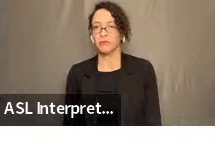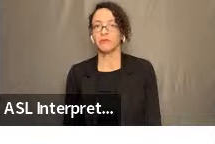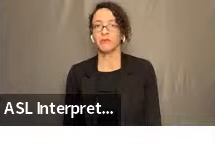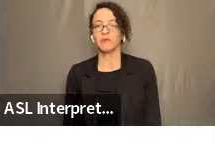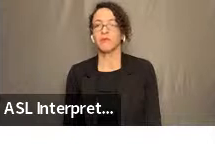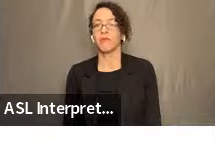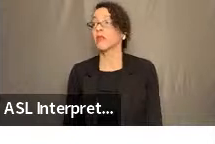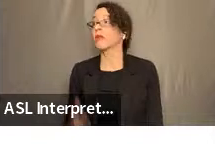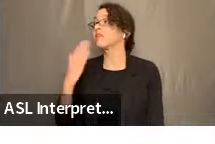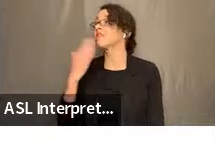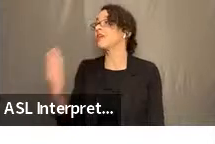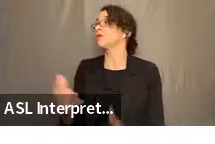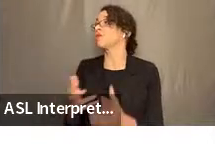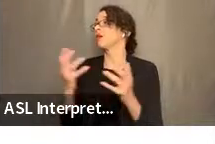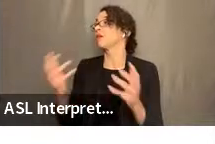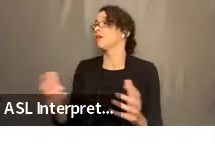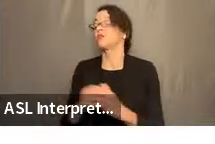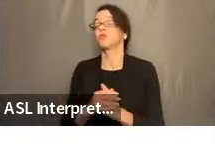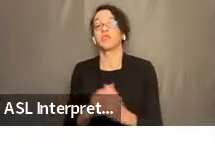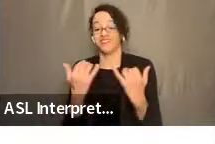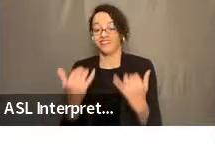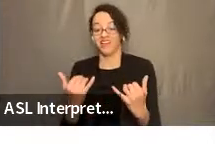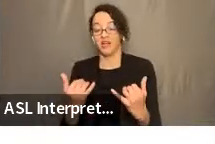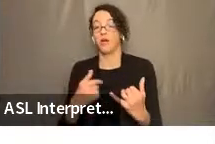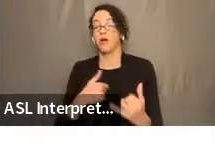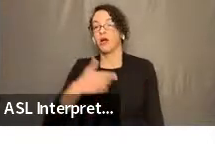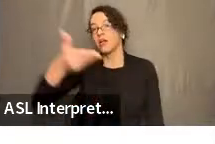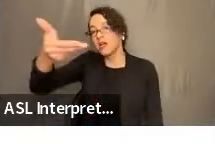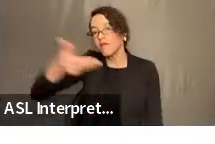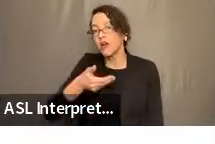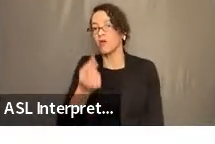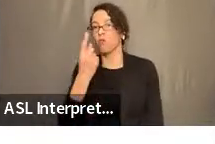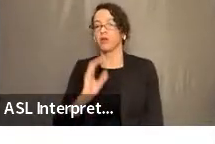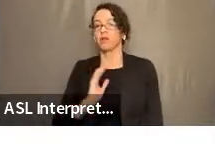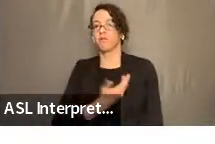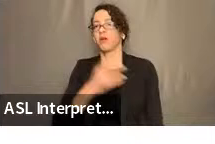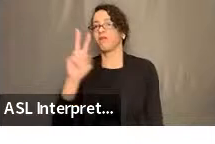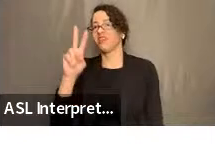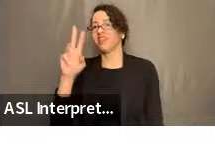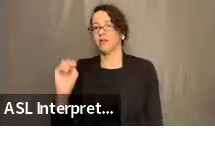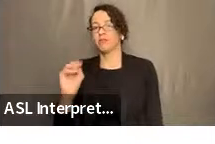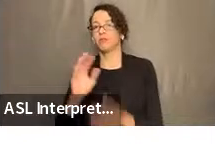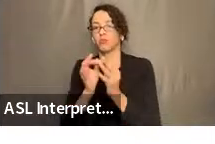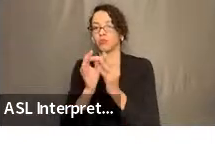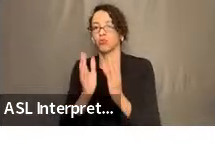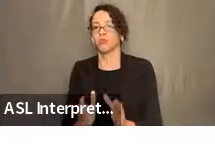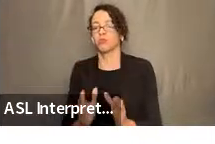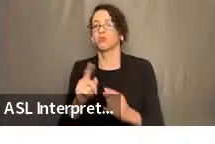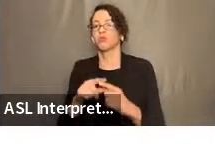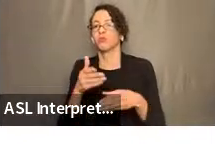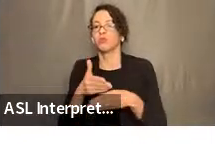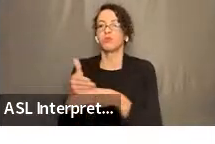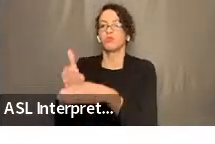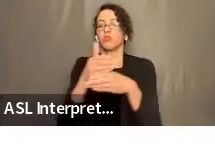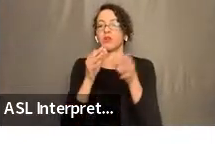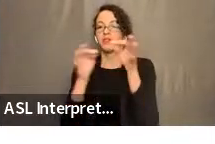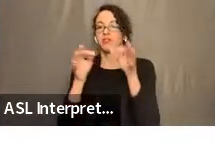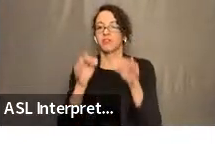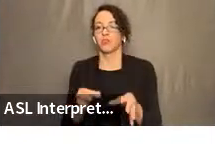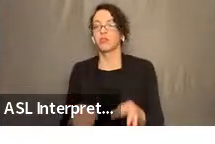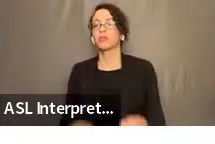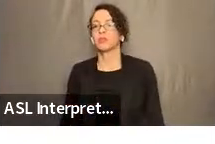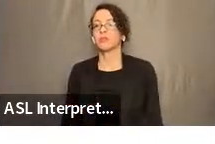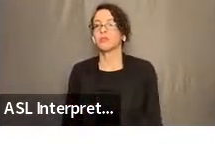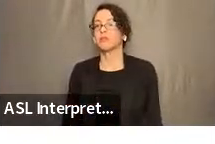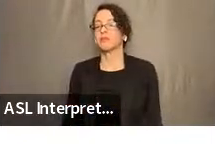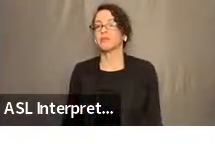Thank you very much. And now I invite one of our Vietnamese interpreters to share the instructions. Yes. Kính thưa quý